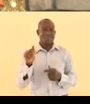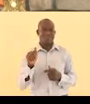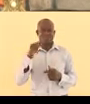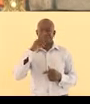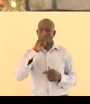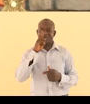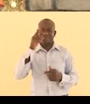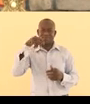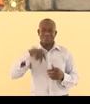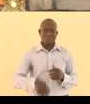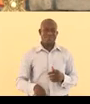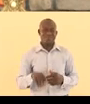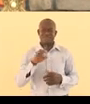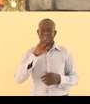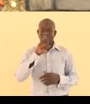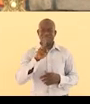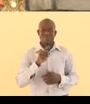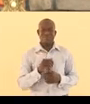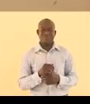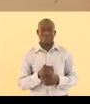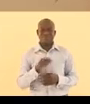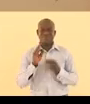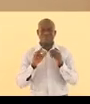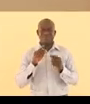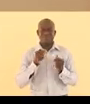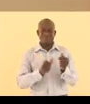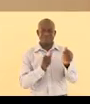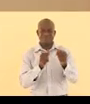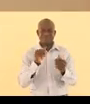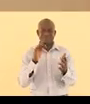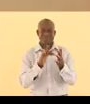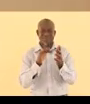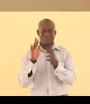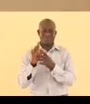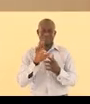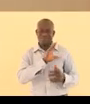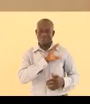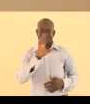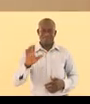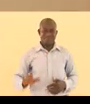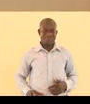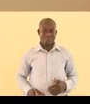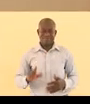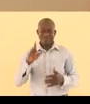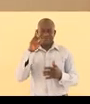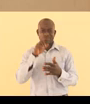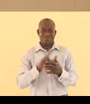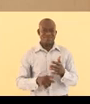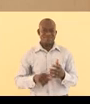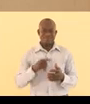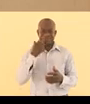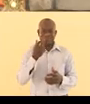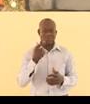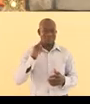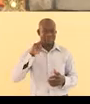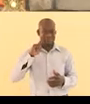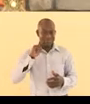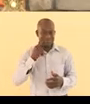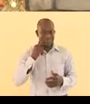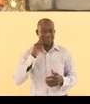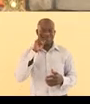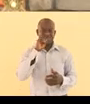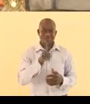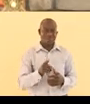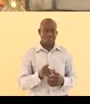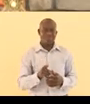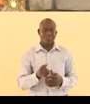forbid. Because if I'm following Jesus Christ, what Jesus Christ did when he told the bitter truth and people went